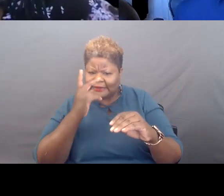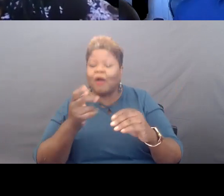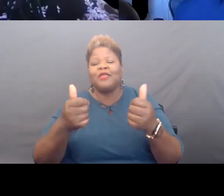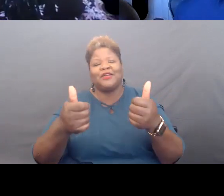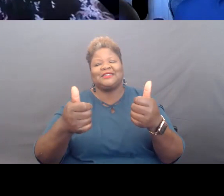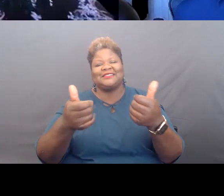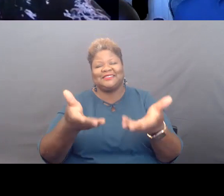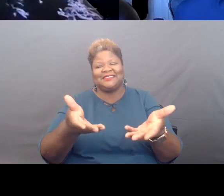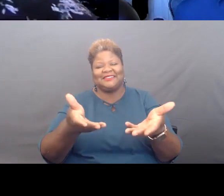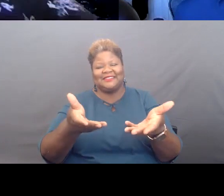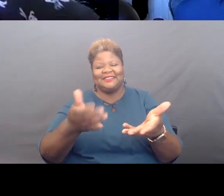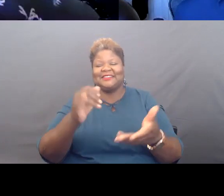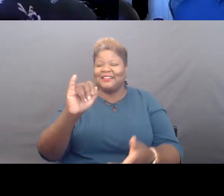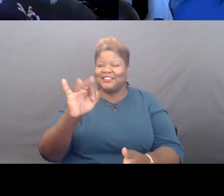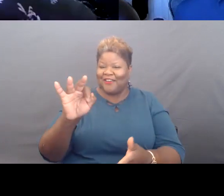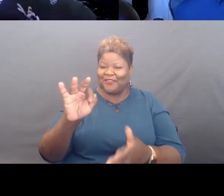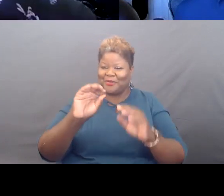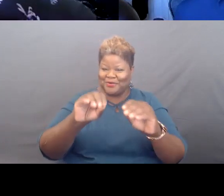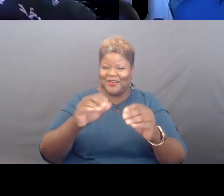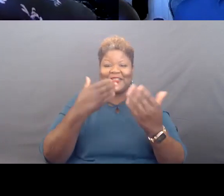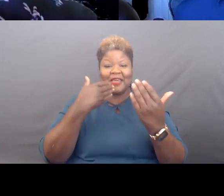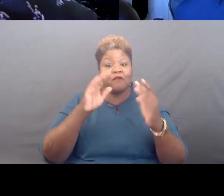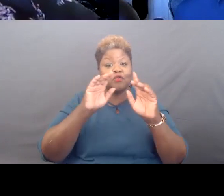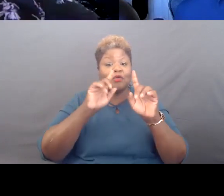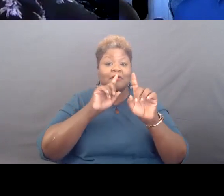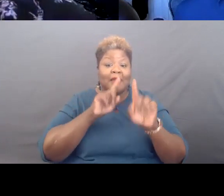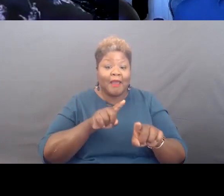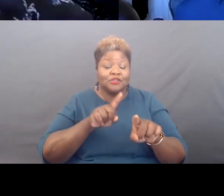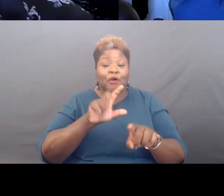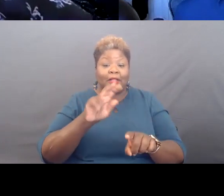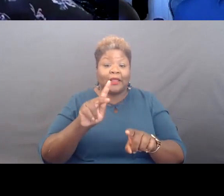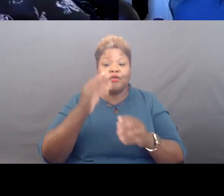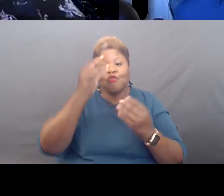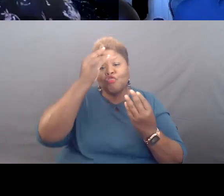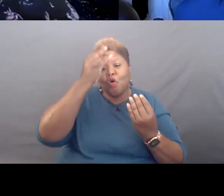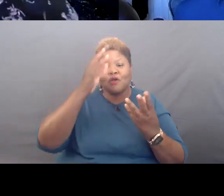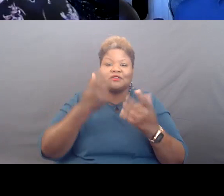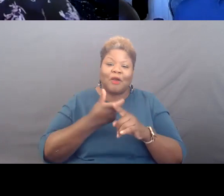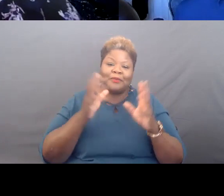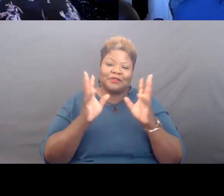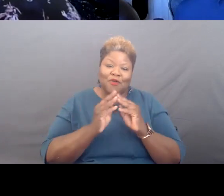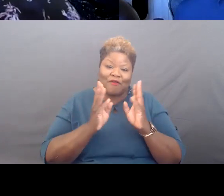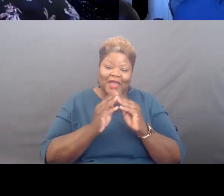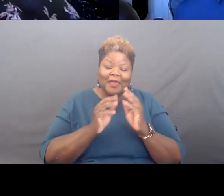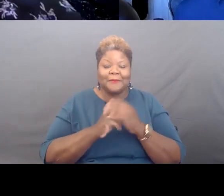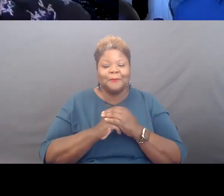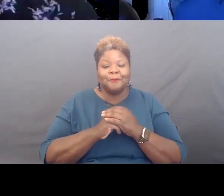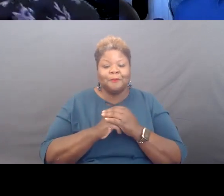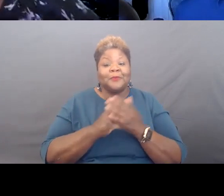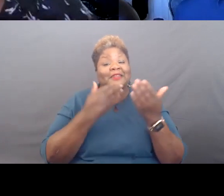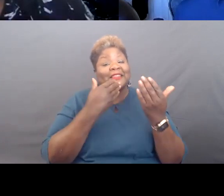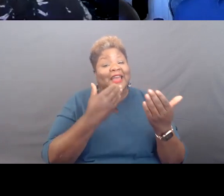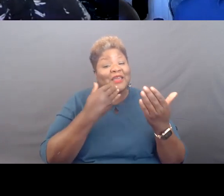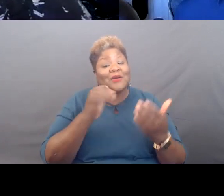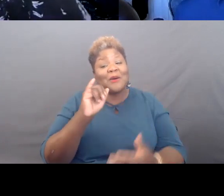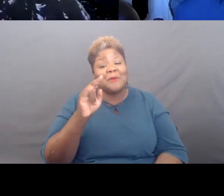there it is. Jeff did it. Thank you. You can fill out today's link to fill out your thoughts on today's survey. And thank you, Amani